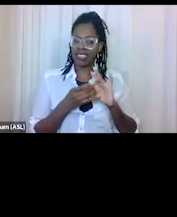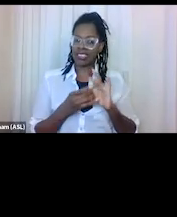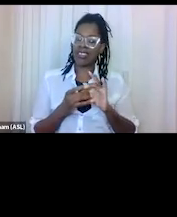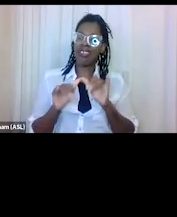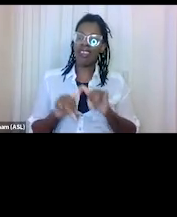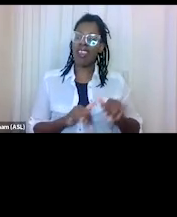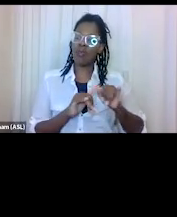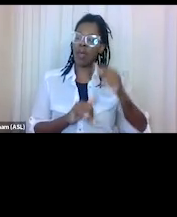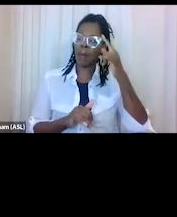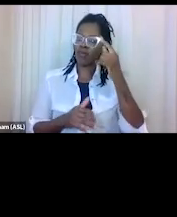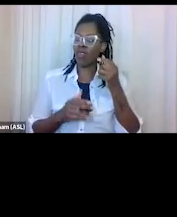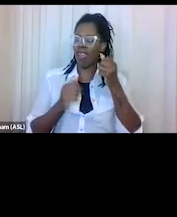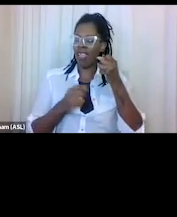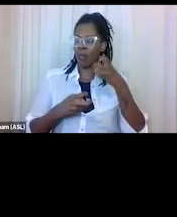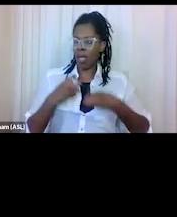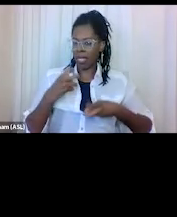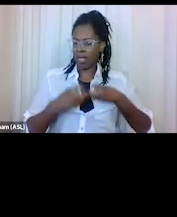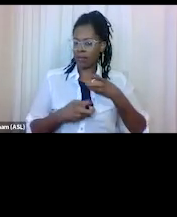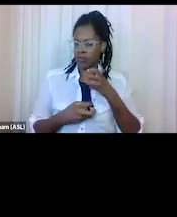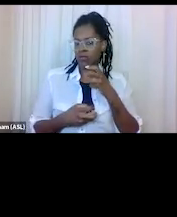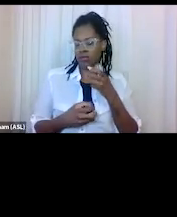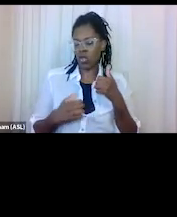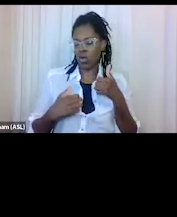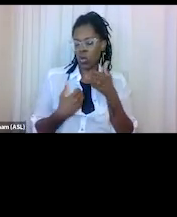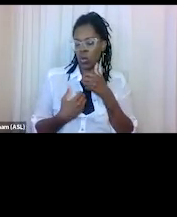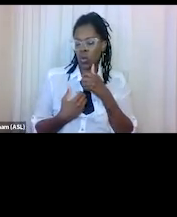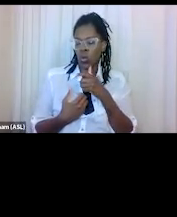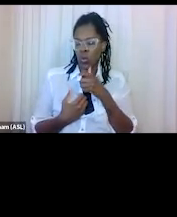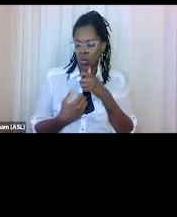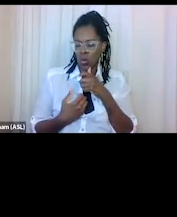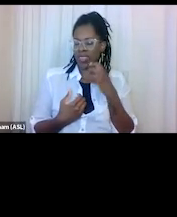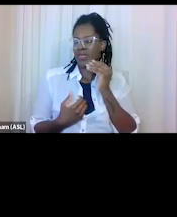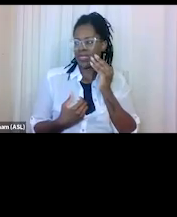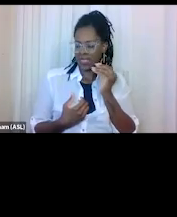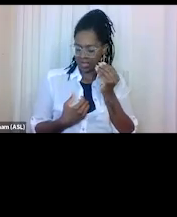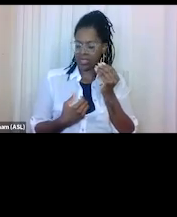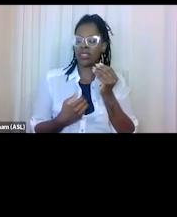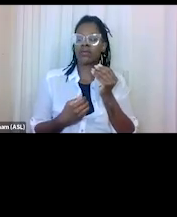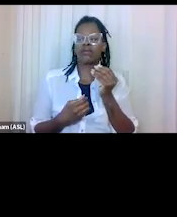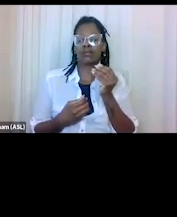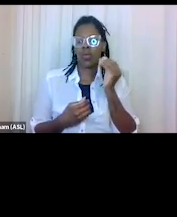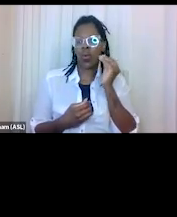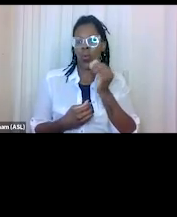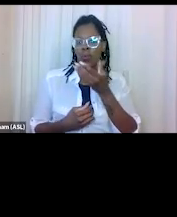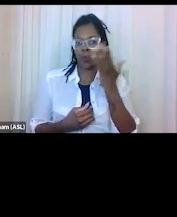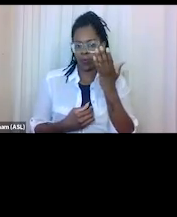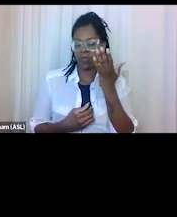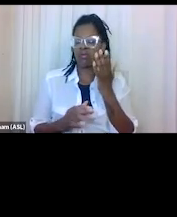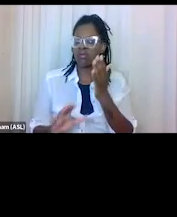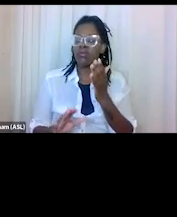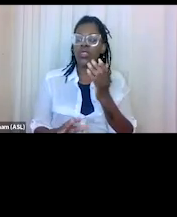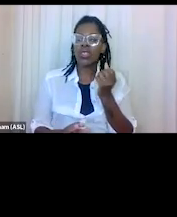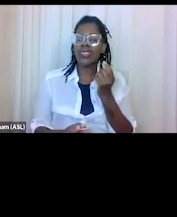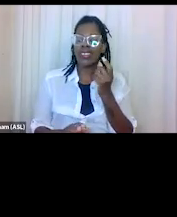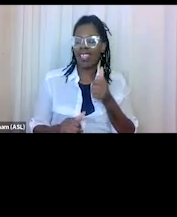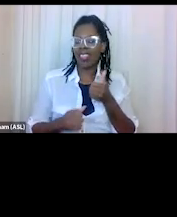health problems among youth and young adults experiencing homelessness, depression at 43%, this is lifetime prevalence. Post-traumatic